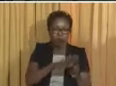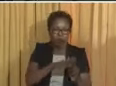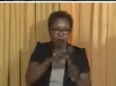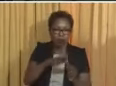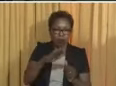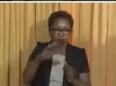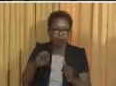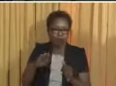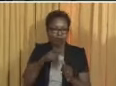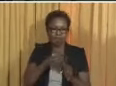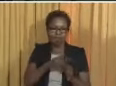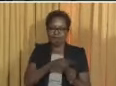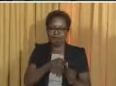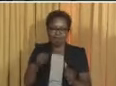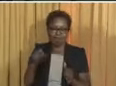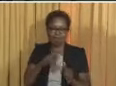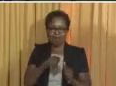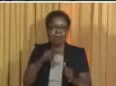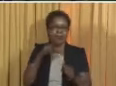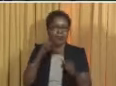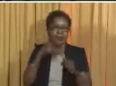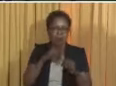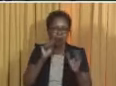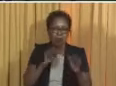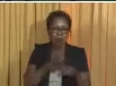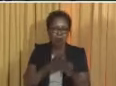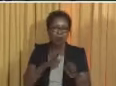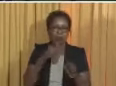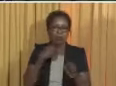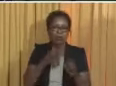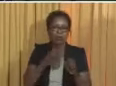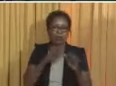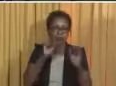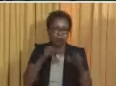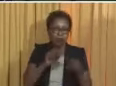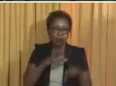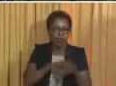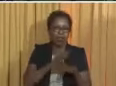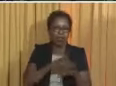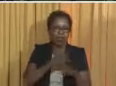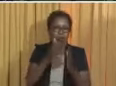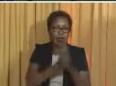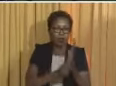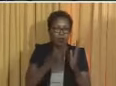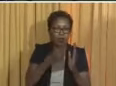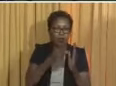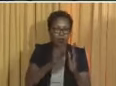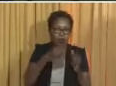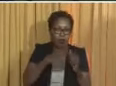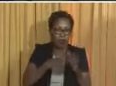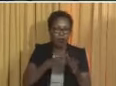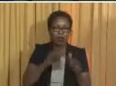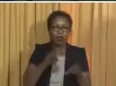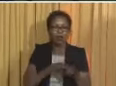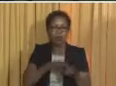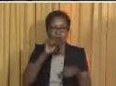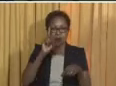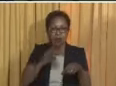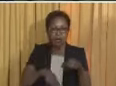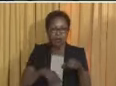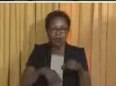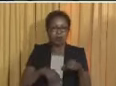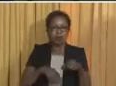not expressly provided for and cannot be inferred from Article 257 of the Constitution. As such, those steps cannot be a